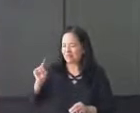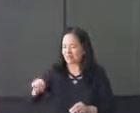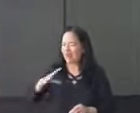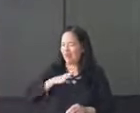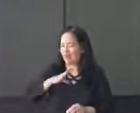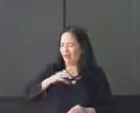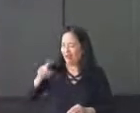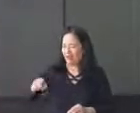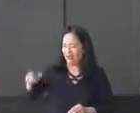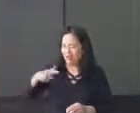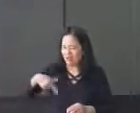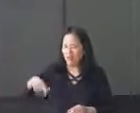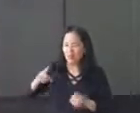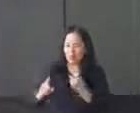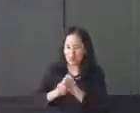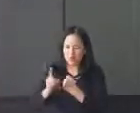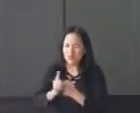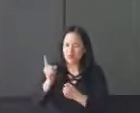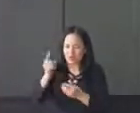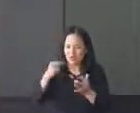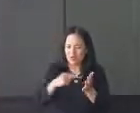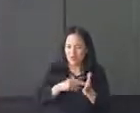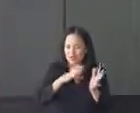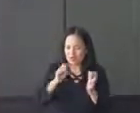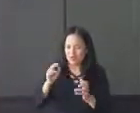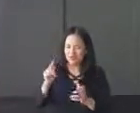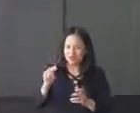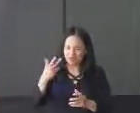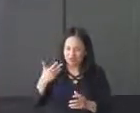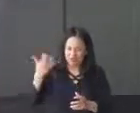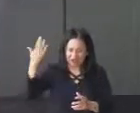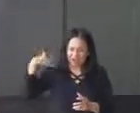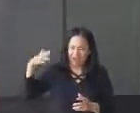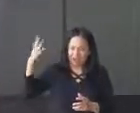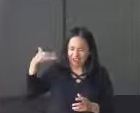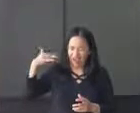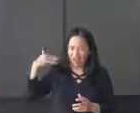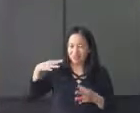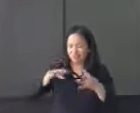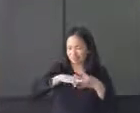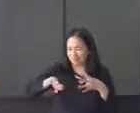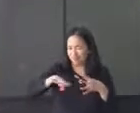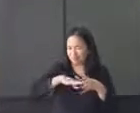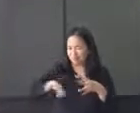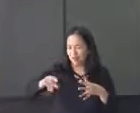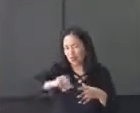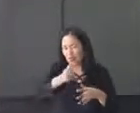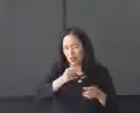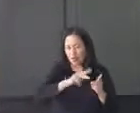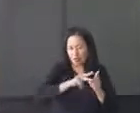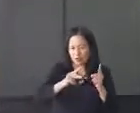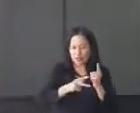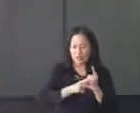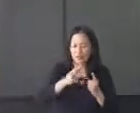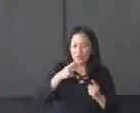The story started in 1988 with the arrival of 200 refugees from Kurdistan,